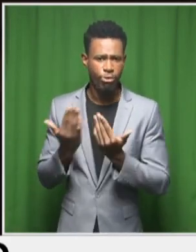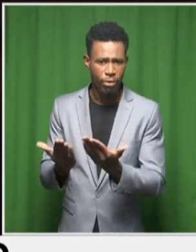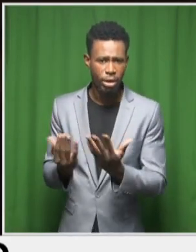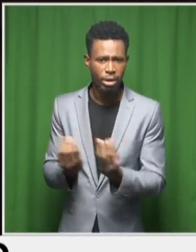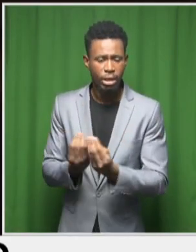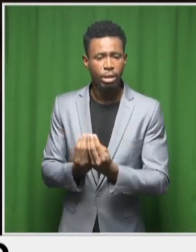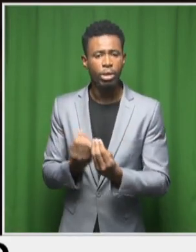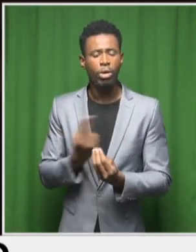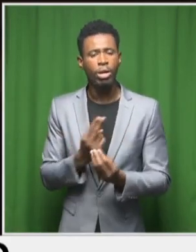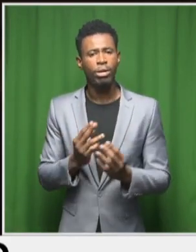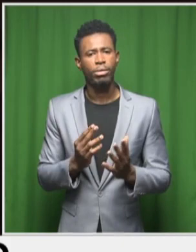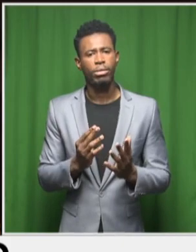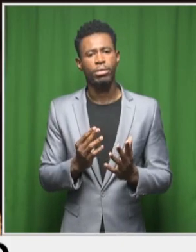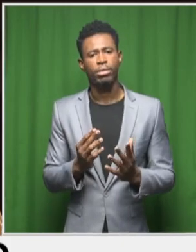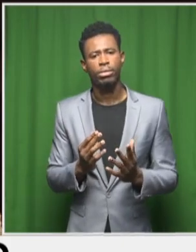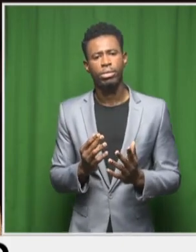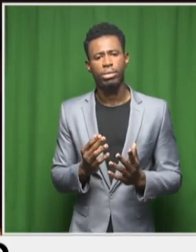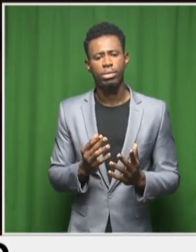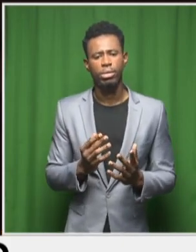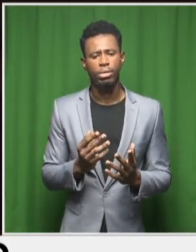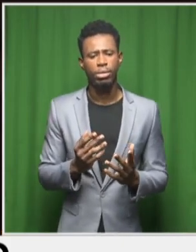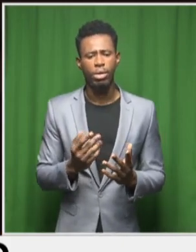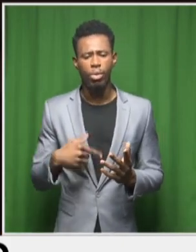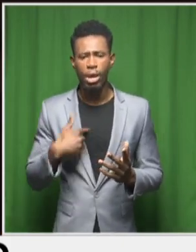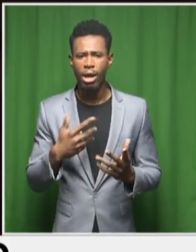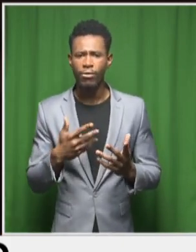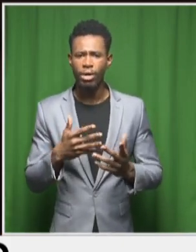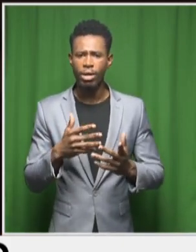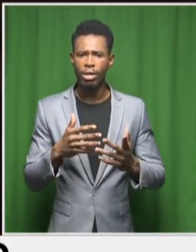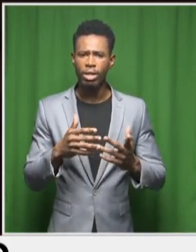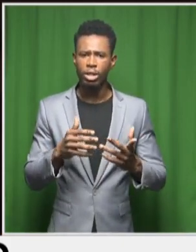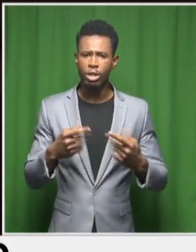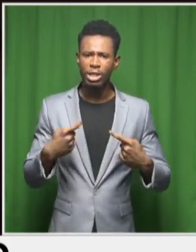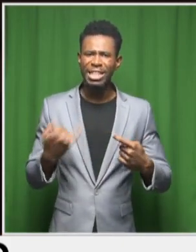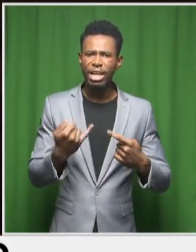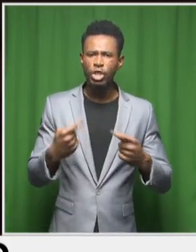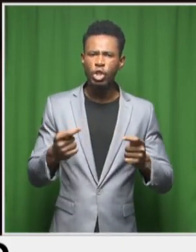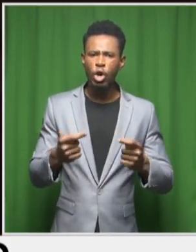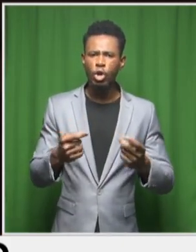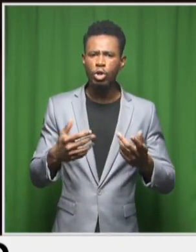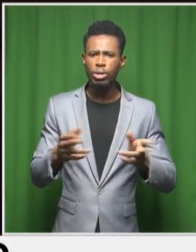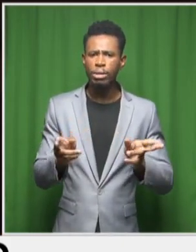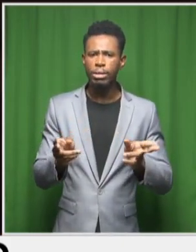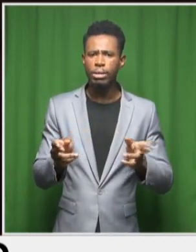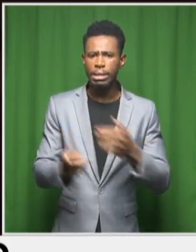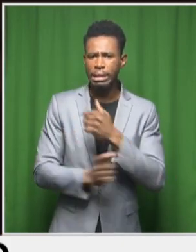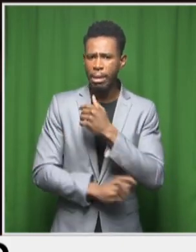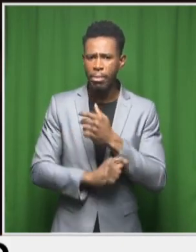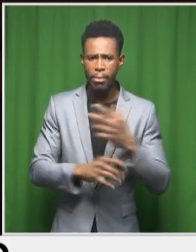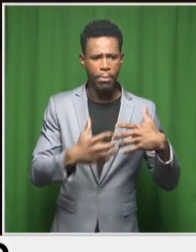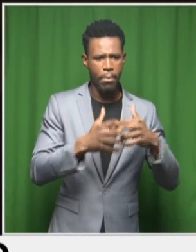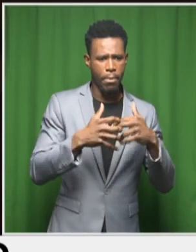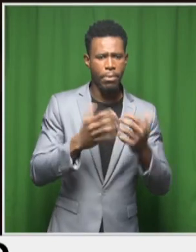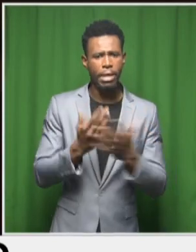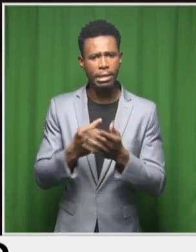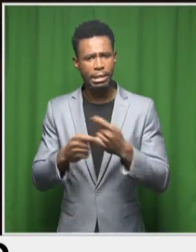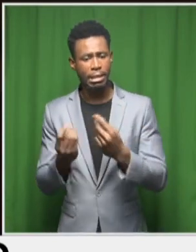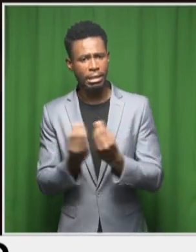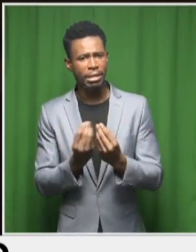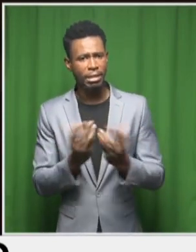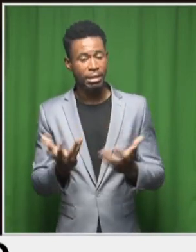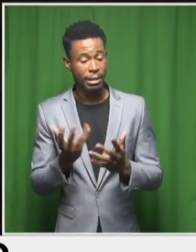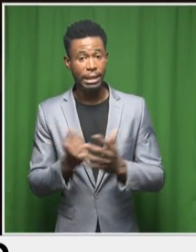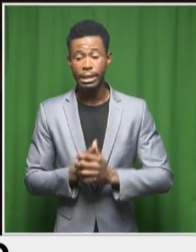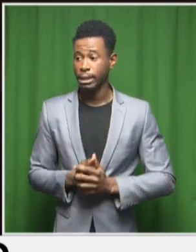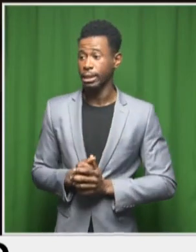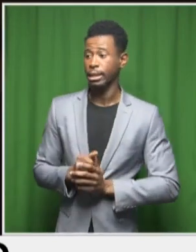have an informal stall going up, selling your stuff that you have, that is why we create this type of vibes. Yeah. I'll tell